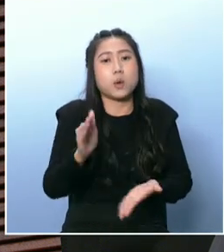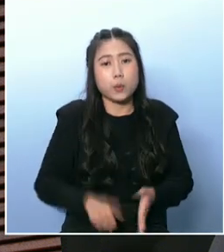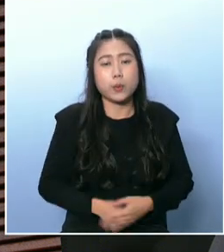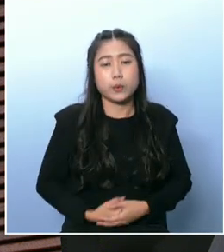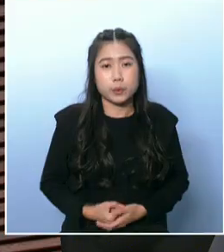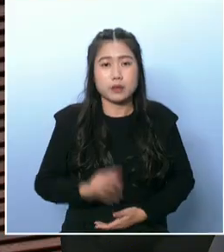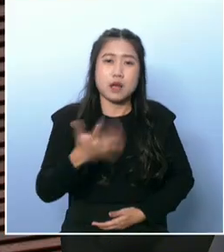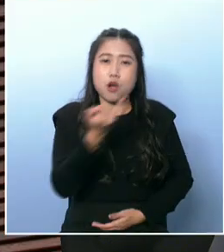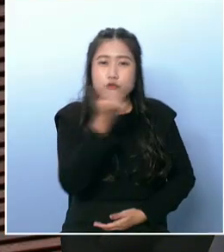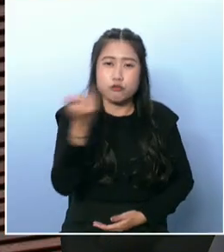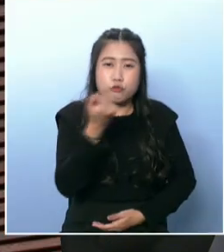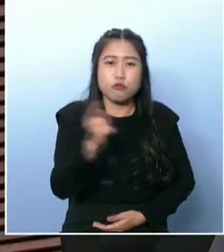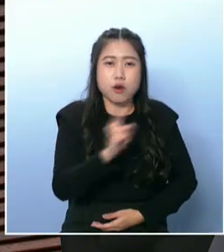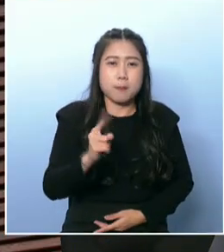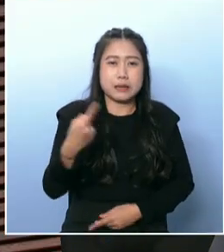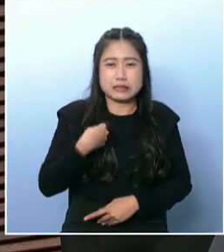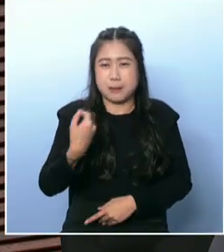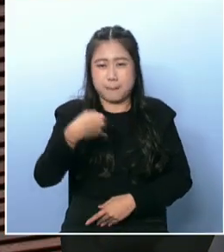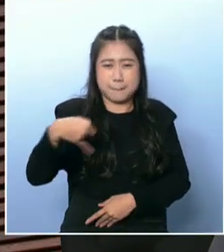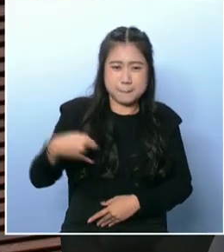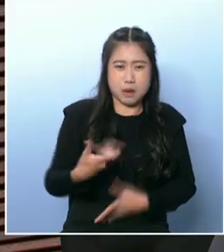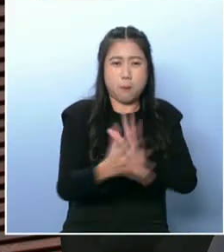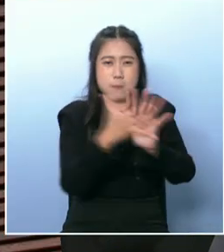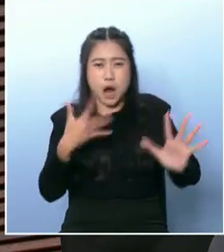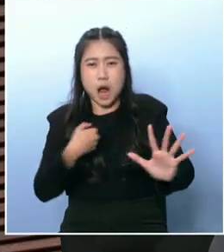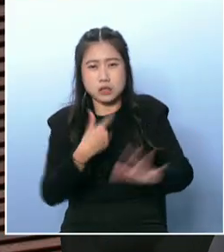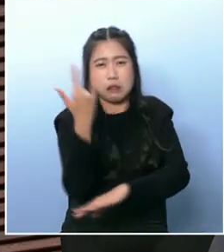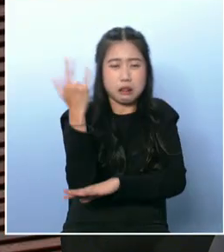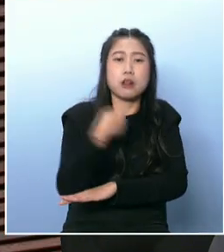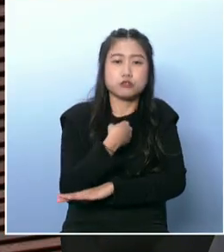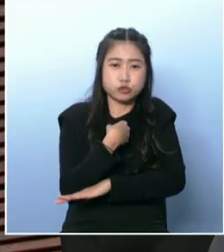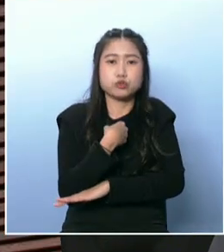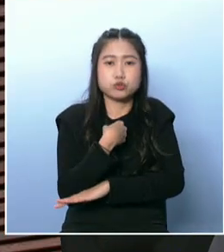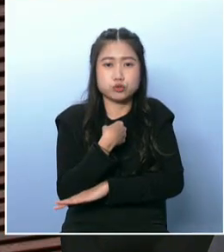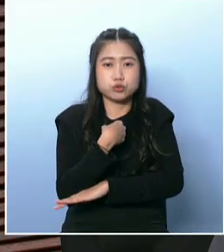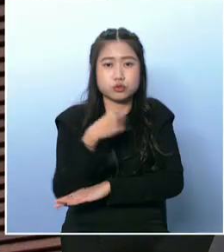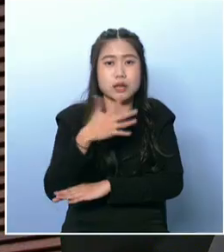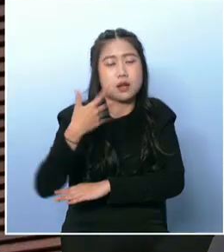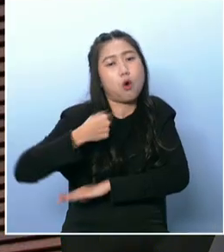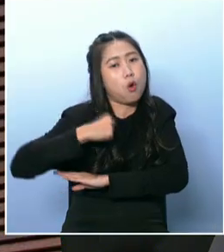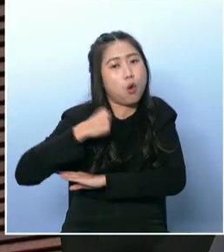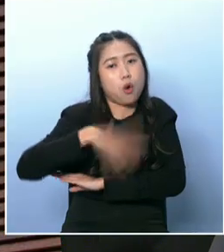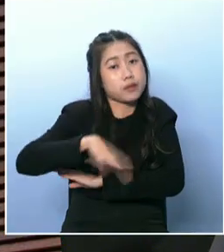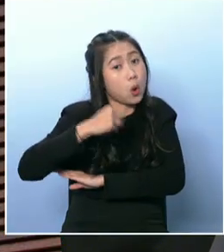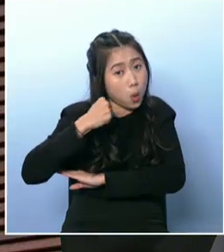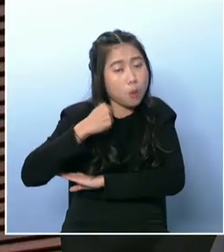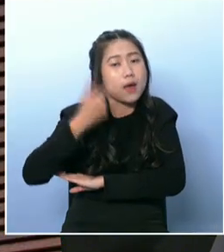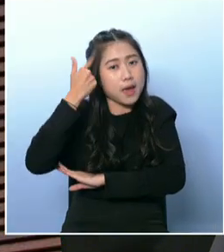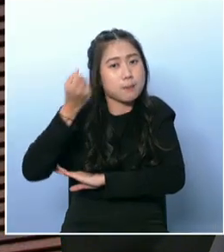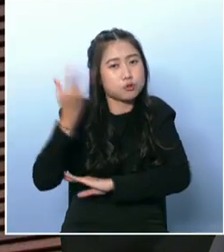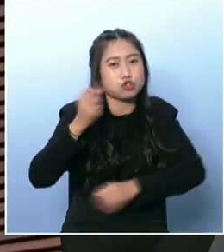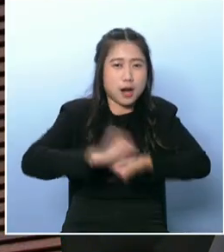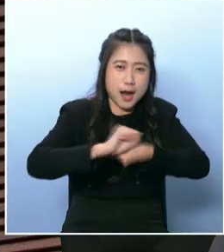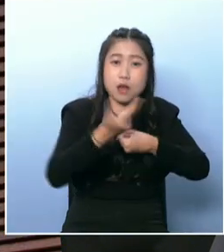with the service irrespective of their family income. But then, of course, there will be a waiting list and demand is not able to meet